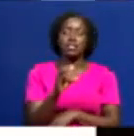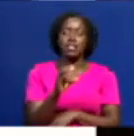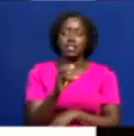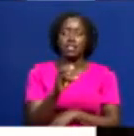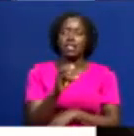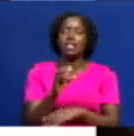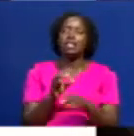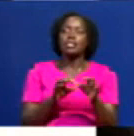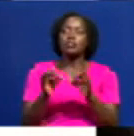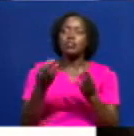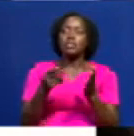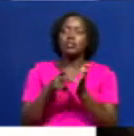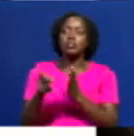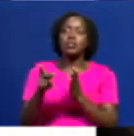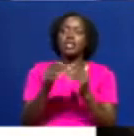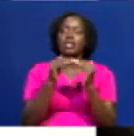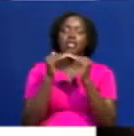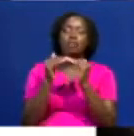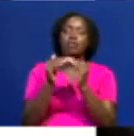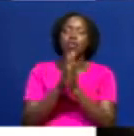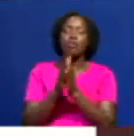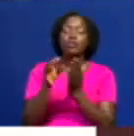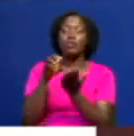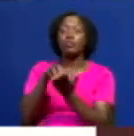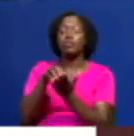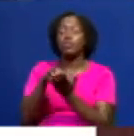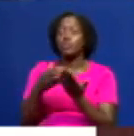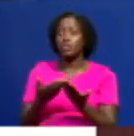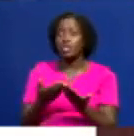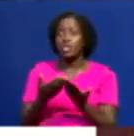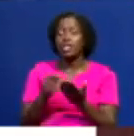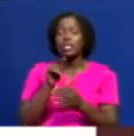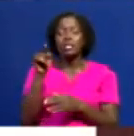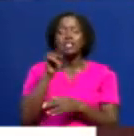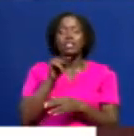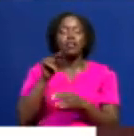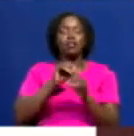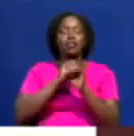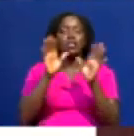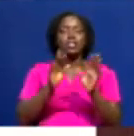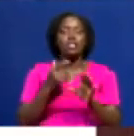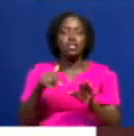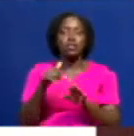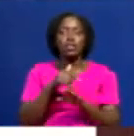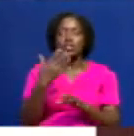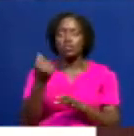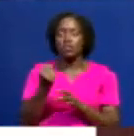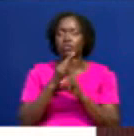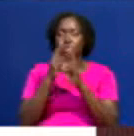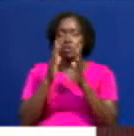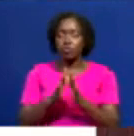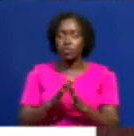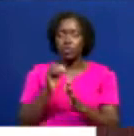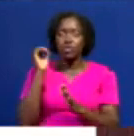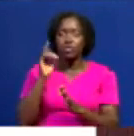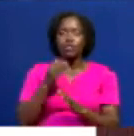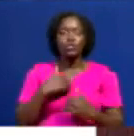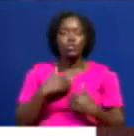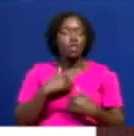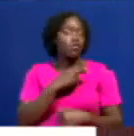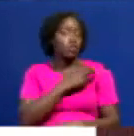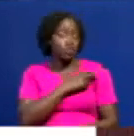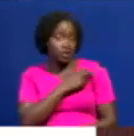in determining the pay grade of the created positions. It is therefore clear to us that the fifth respondent should have